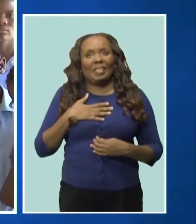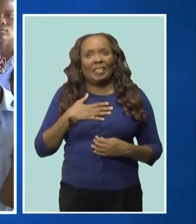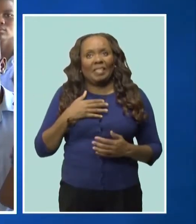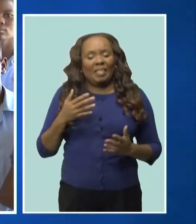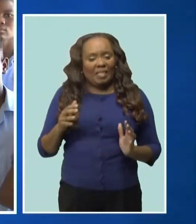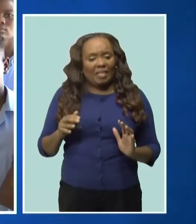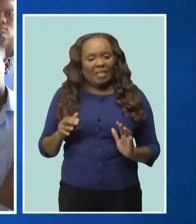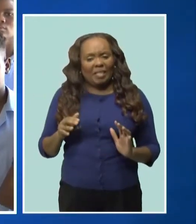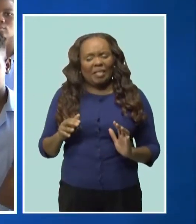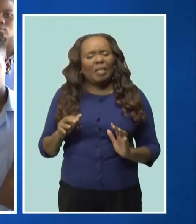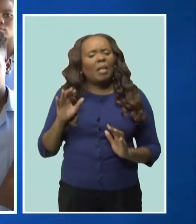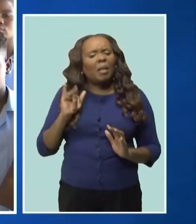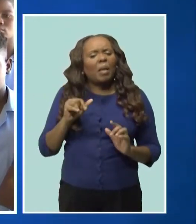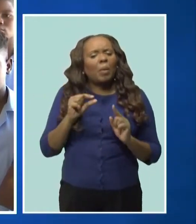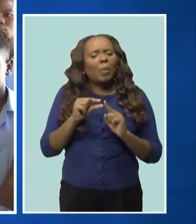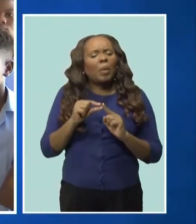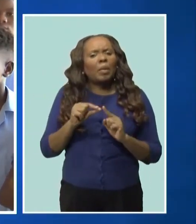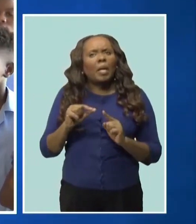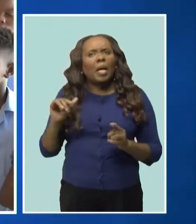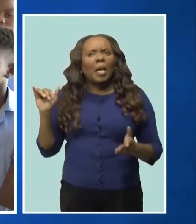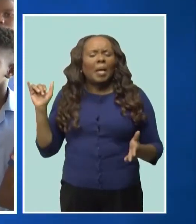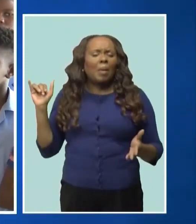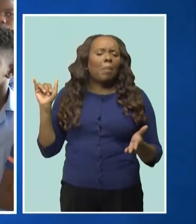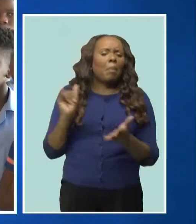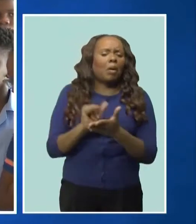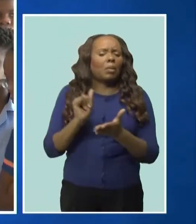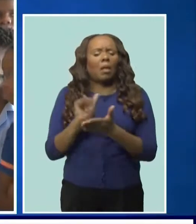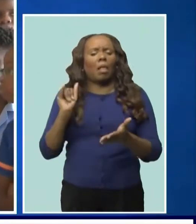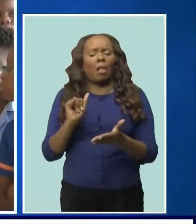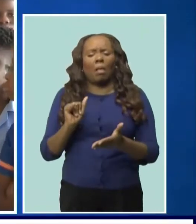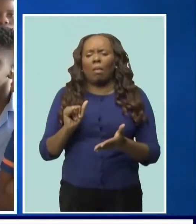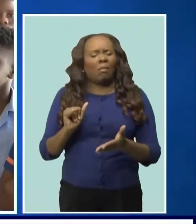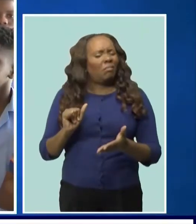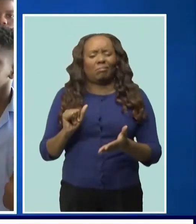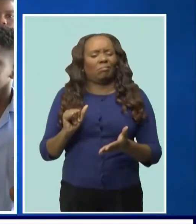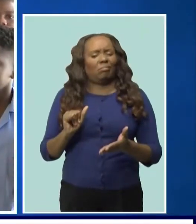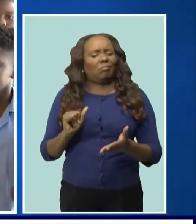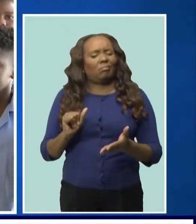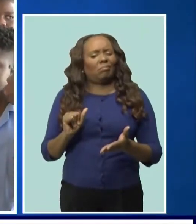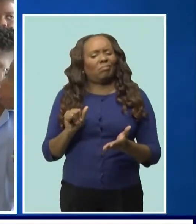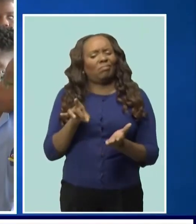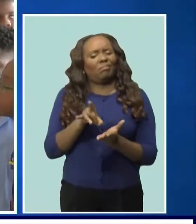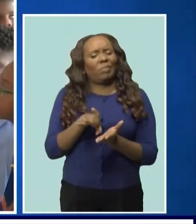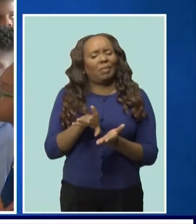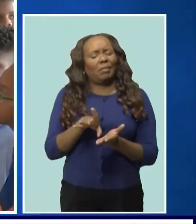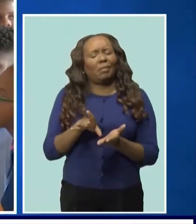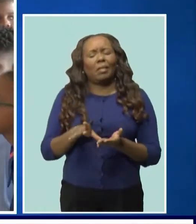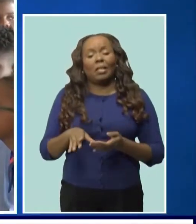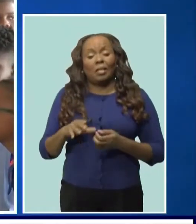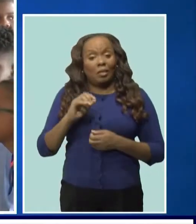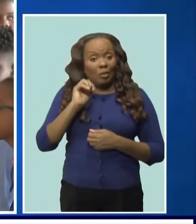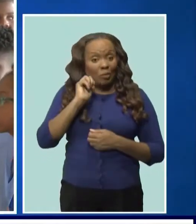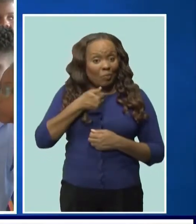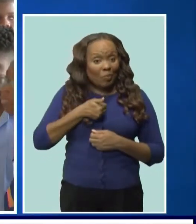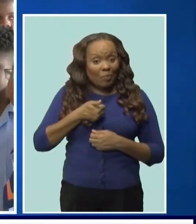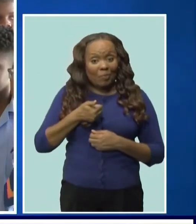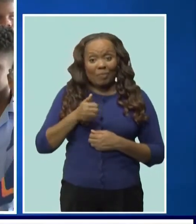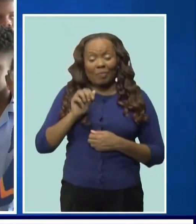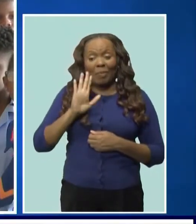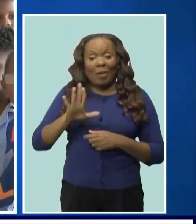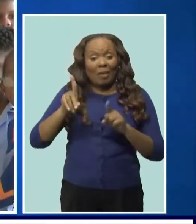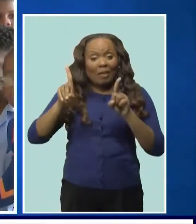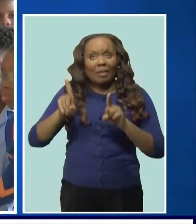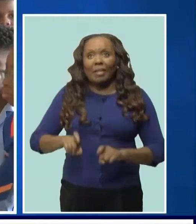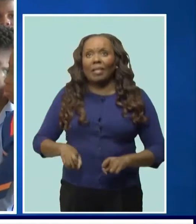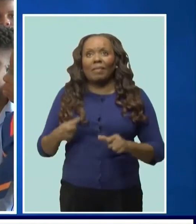alone. Take it out of your vocab, because tomorrow at the exam,